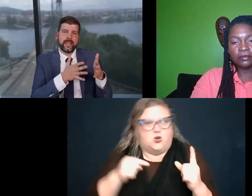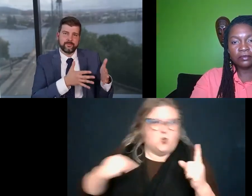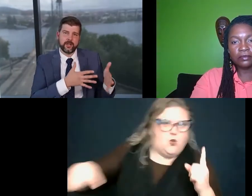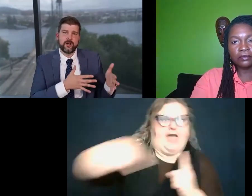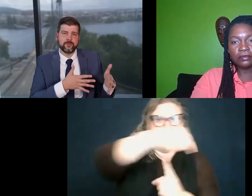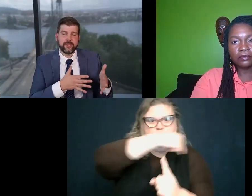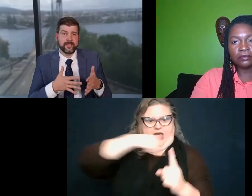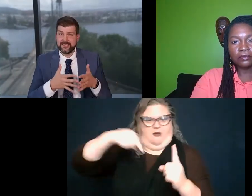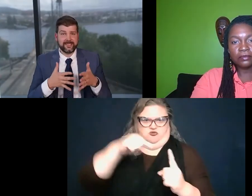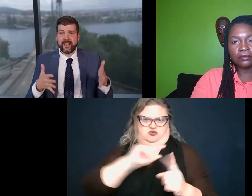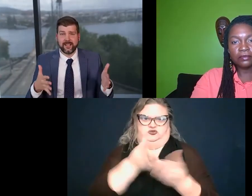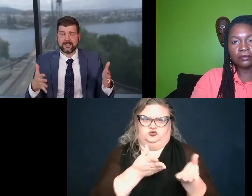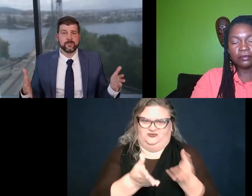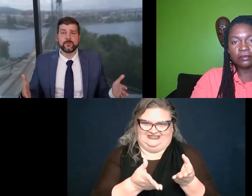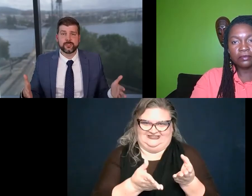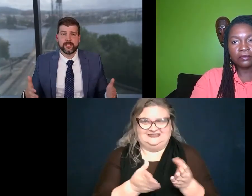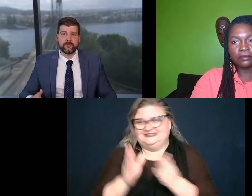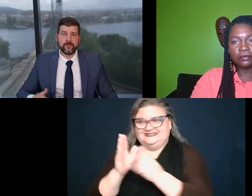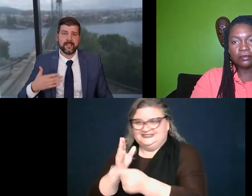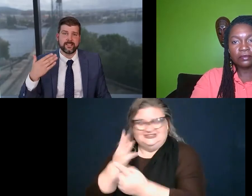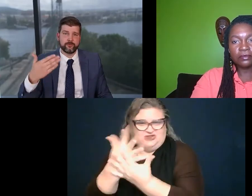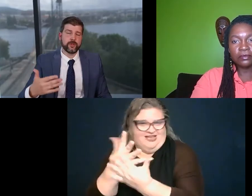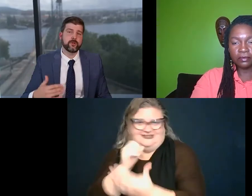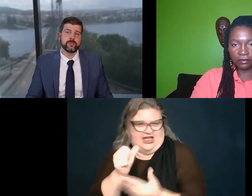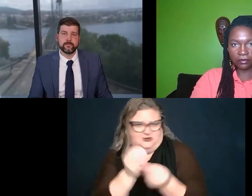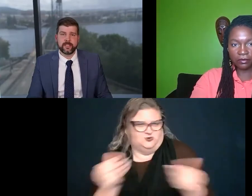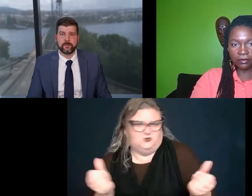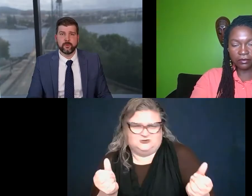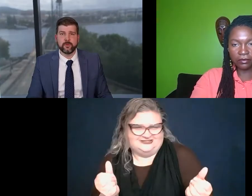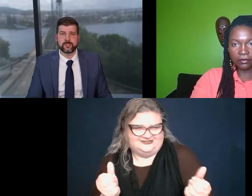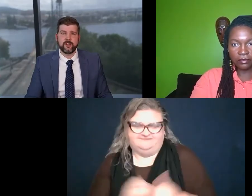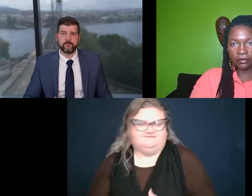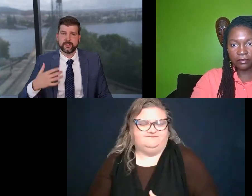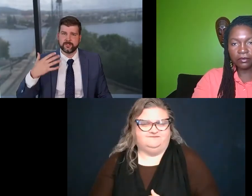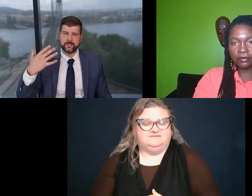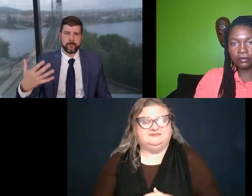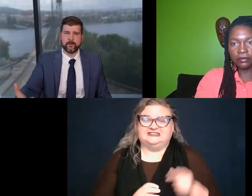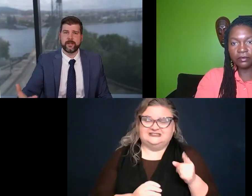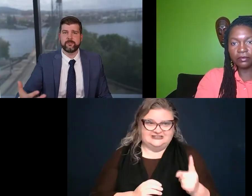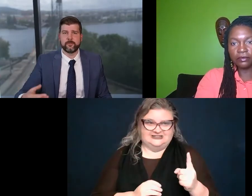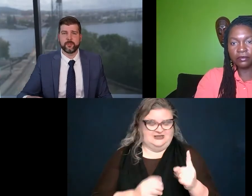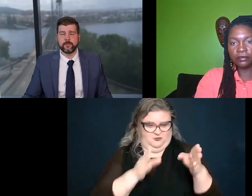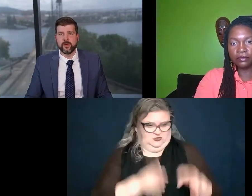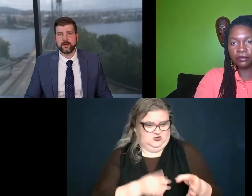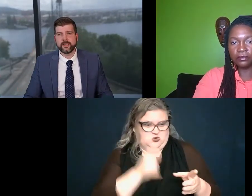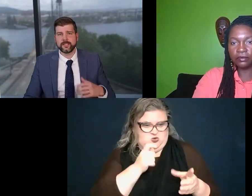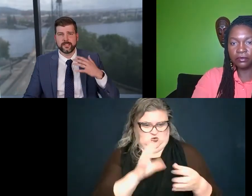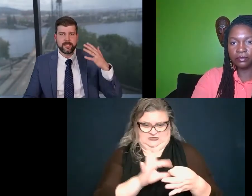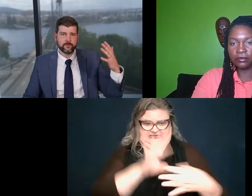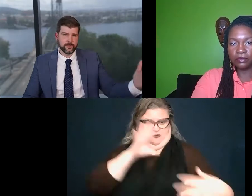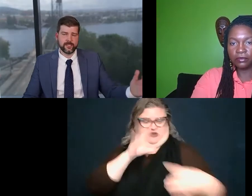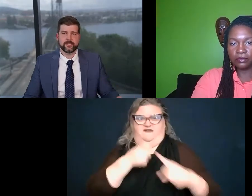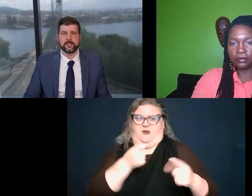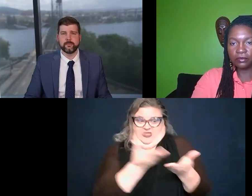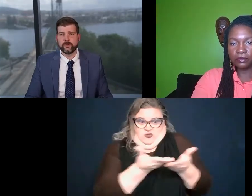we have to offer them is not a solution. In fact, it frequently makes people worse off because they're separated from their belongings and